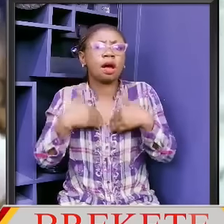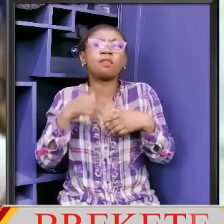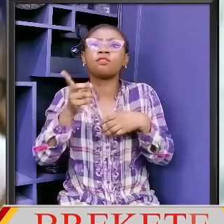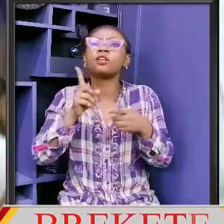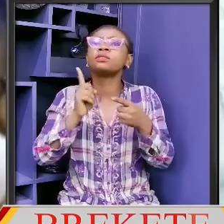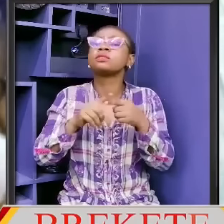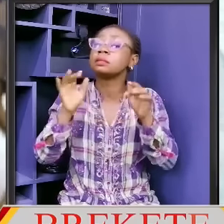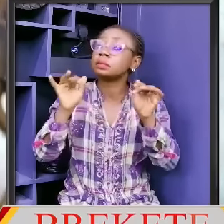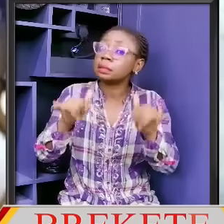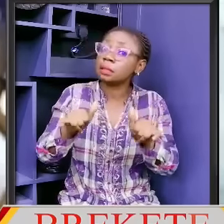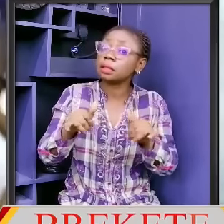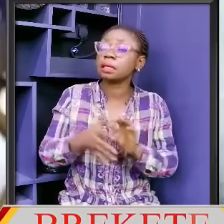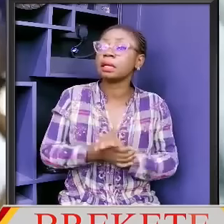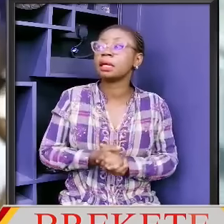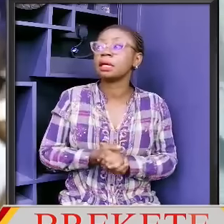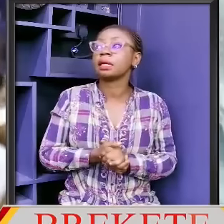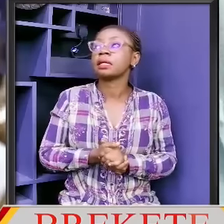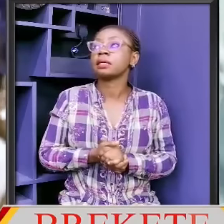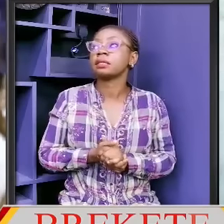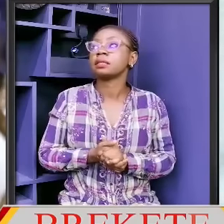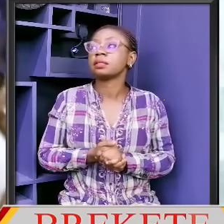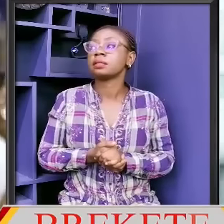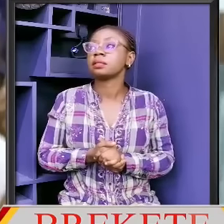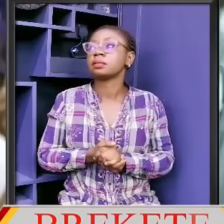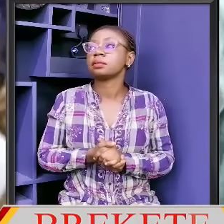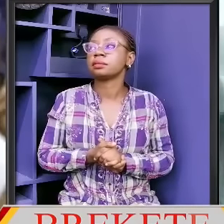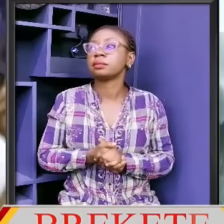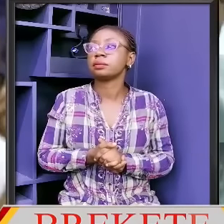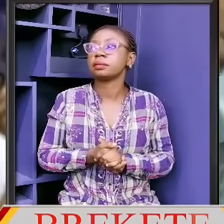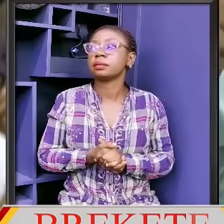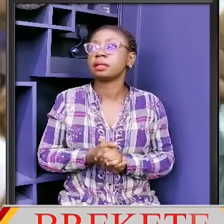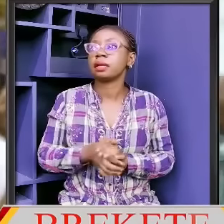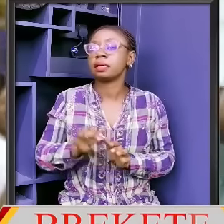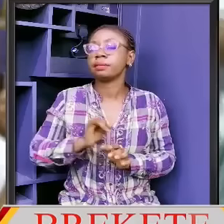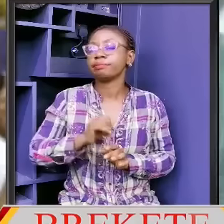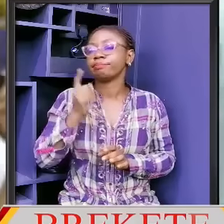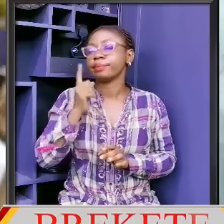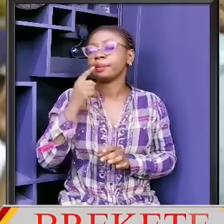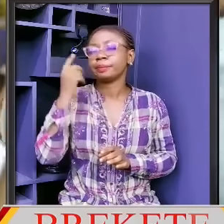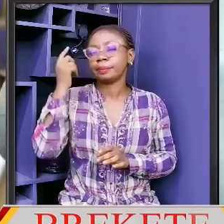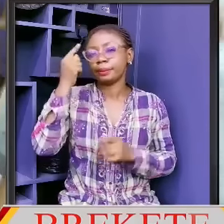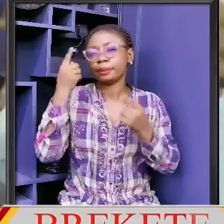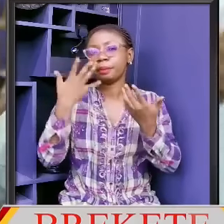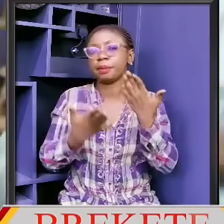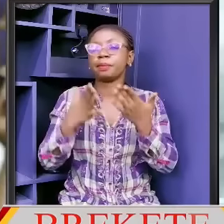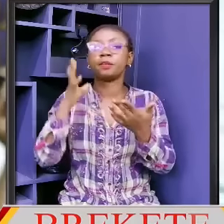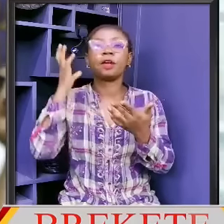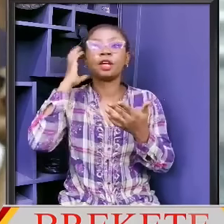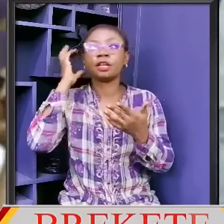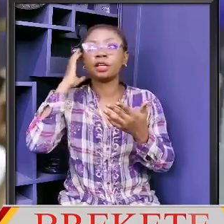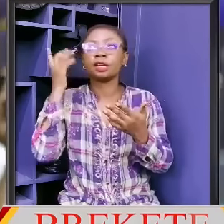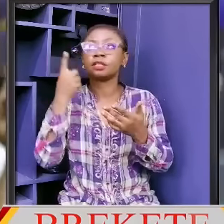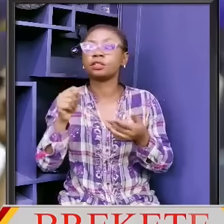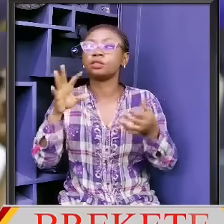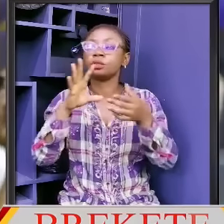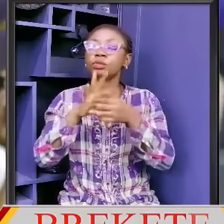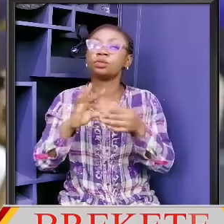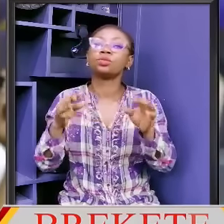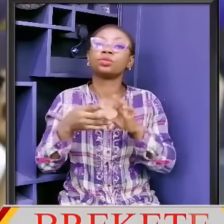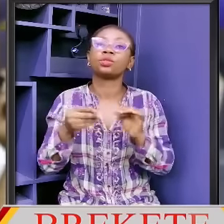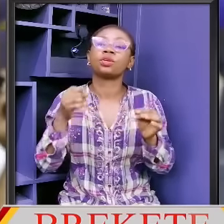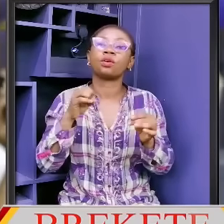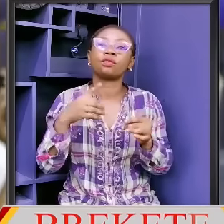to stay. He don't end. At the suspect say he don't hear the story about those cattle